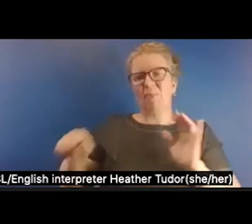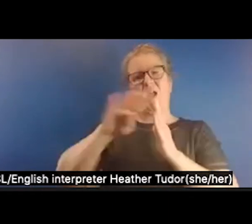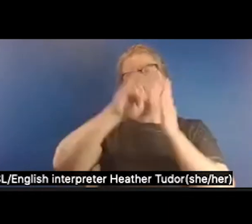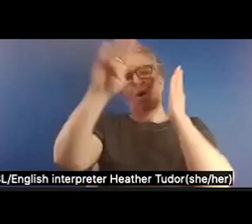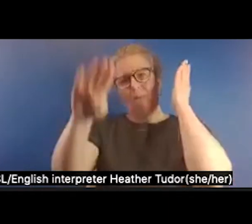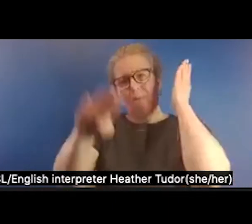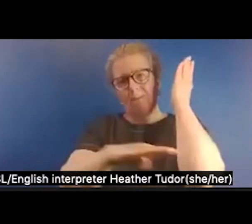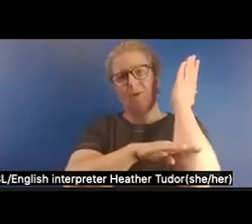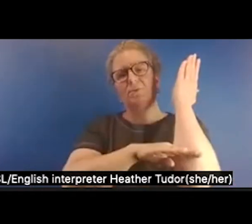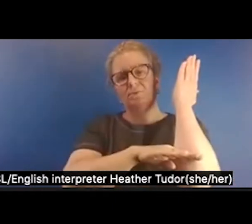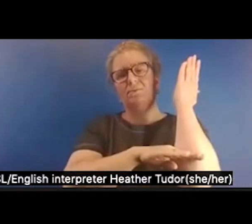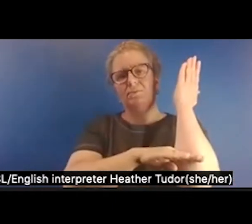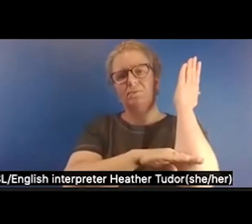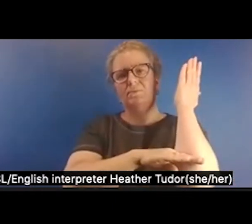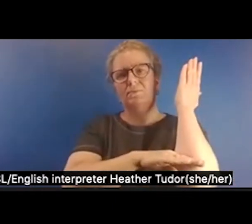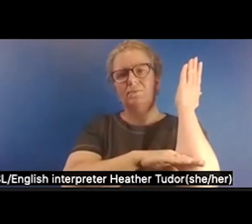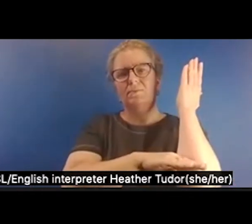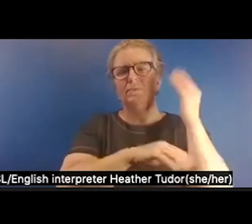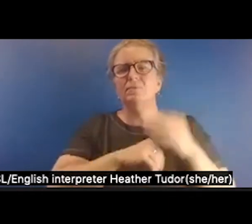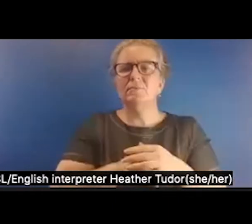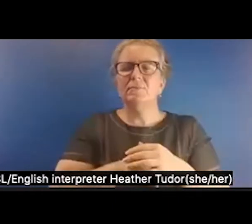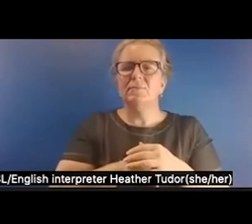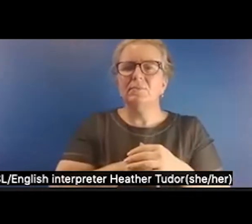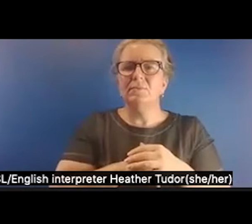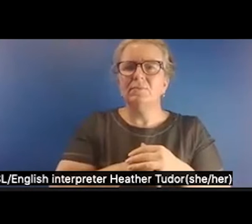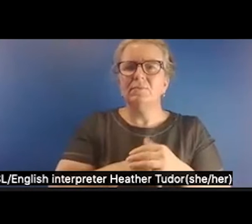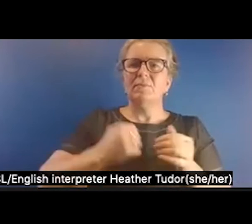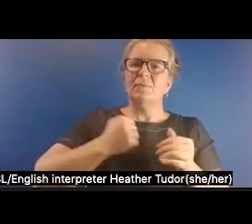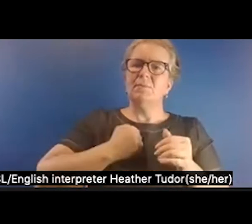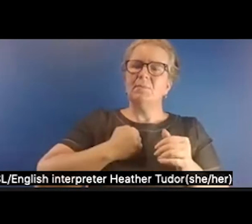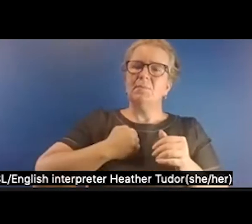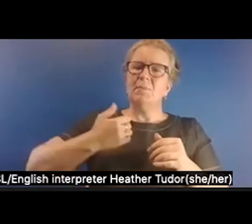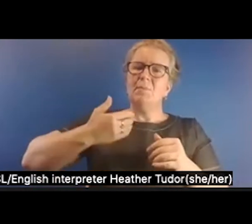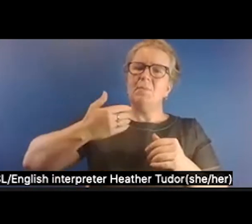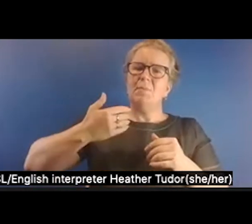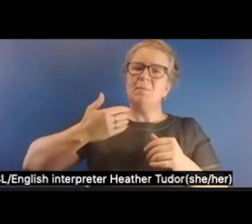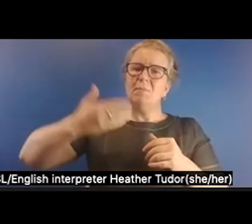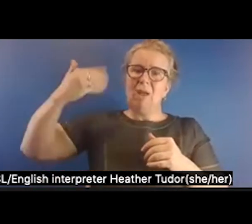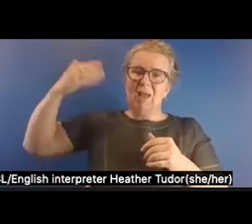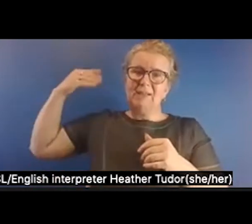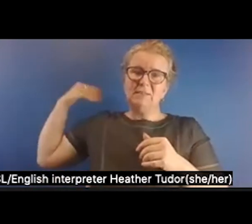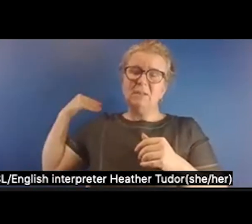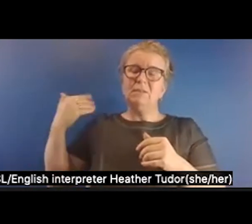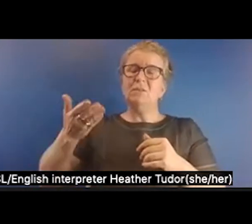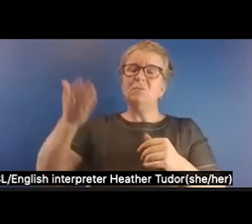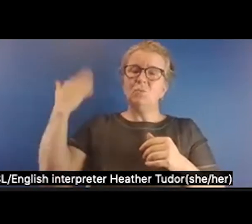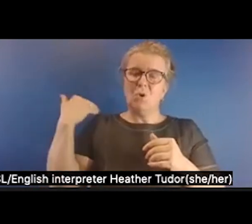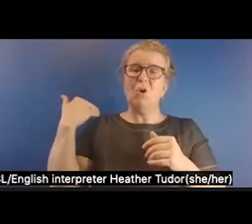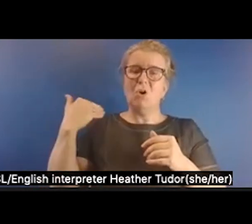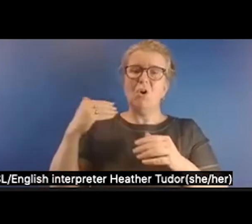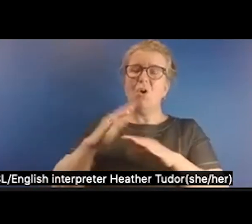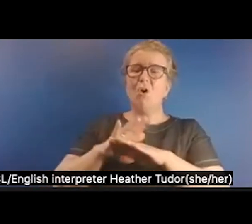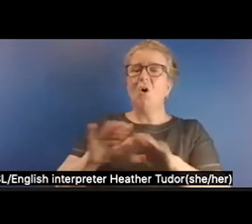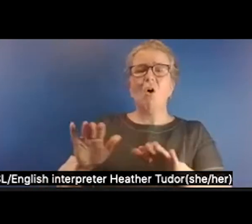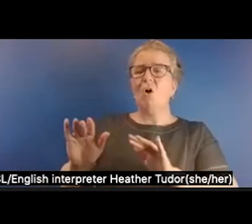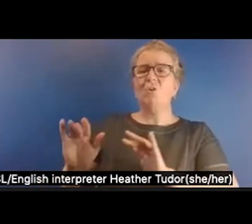the hierarchy. And my ancestors were formal untouchables, and who didn't have the